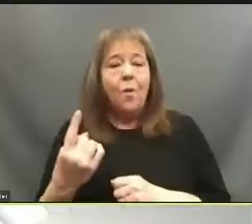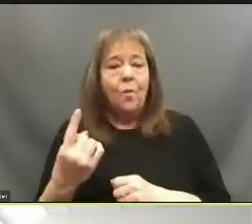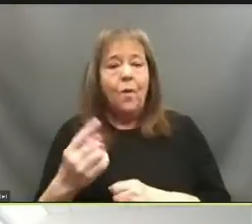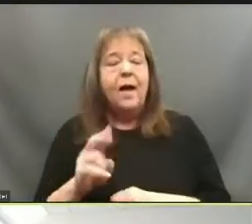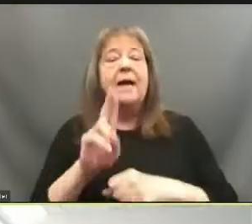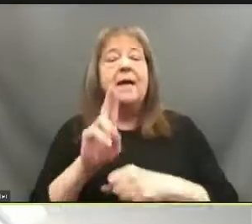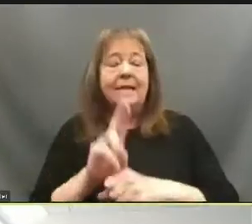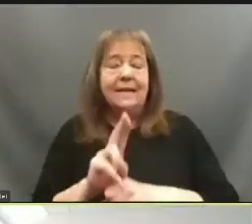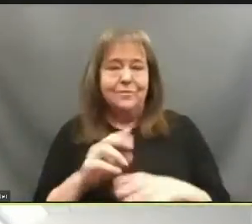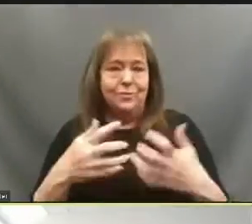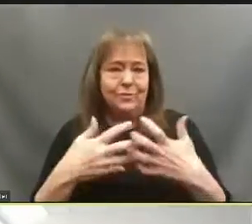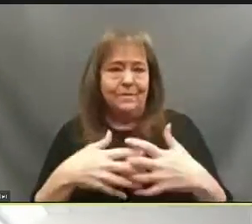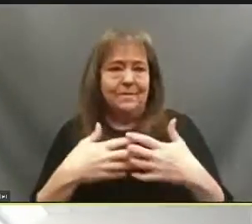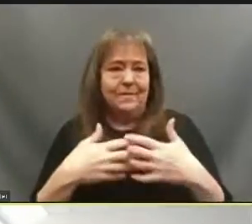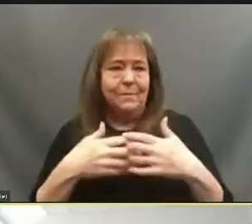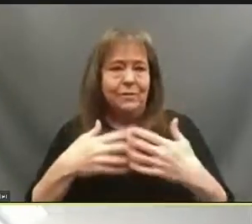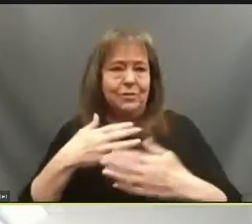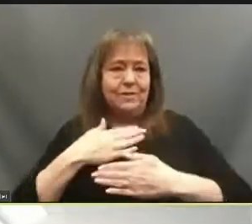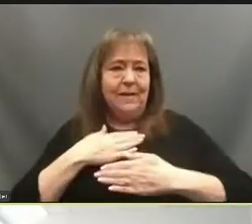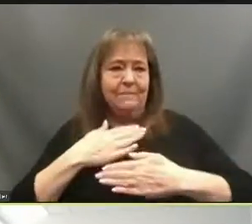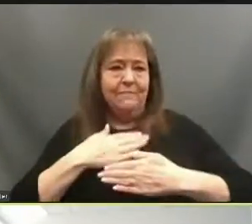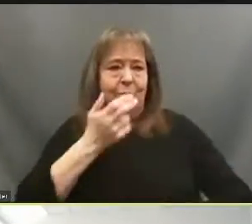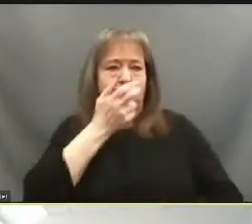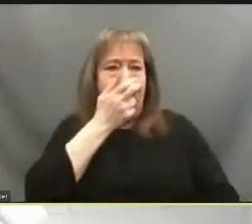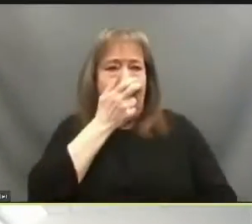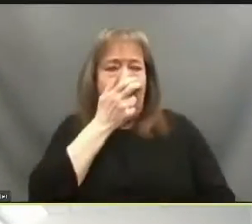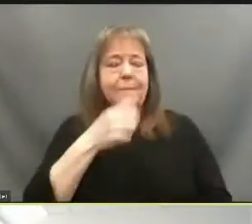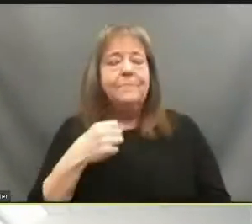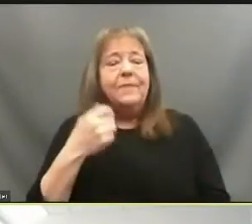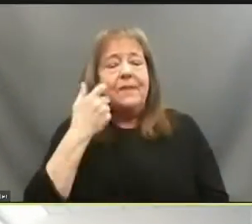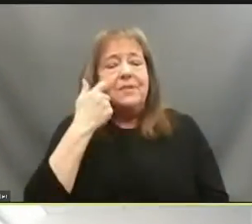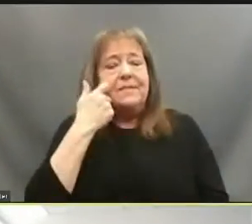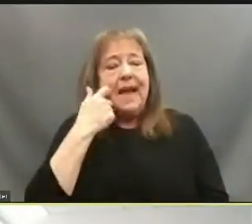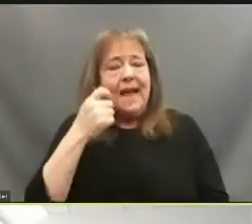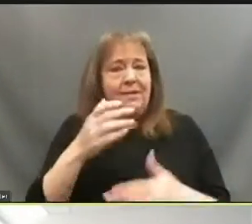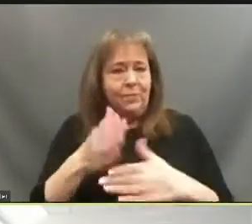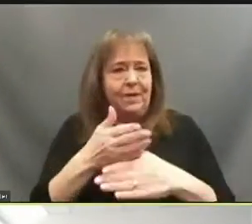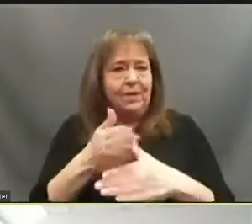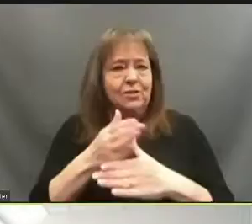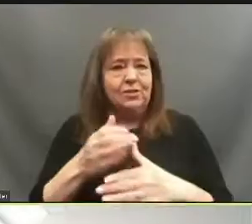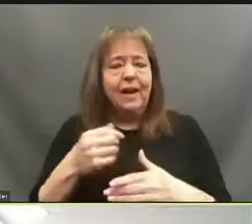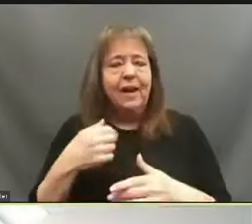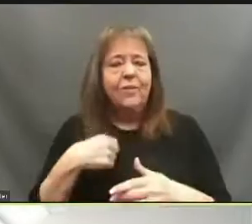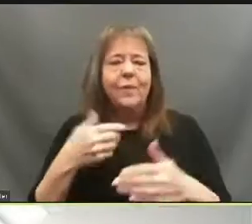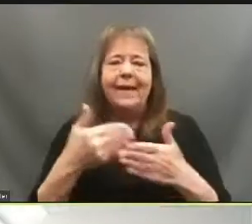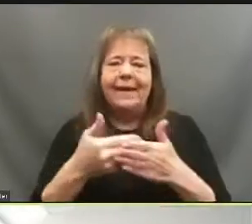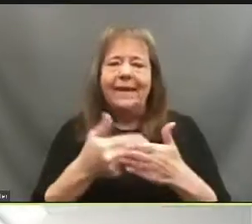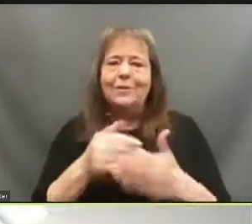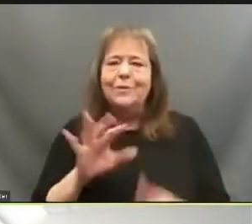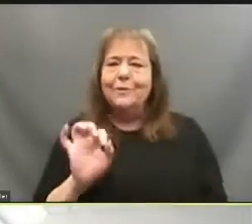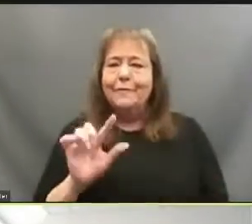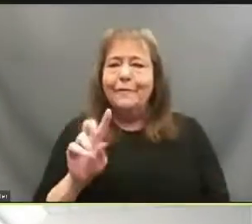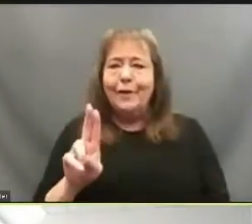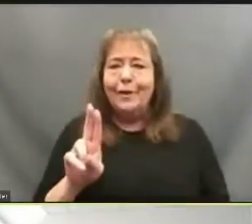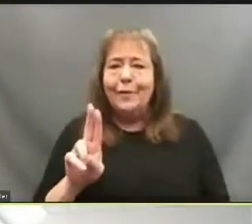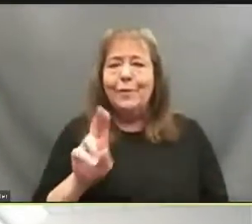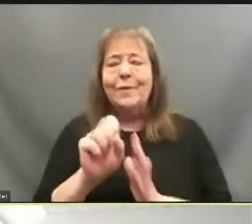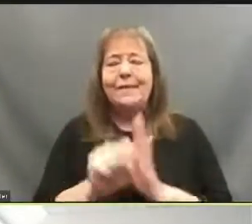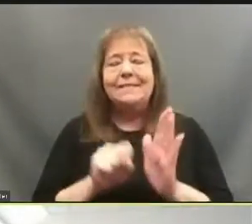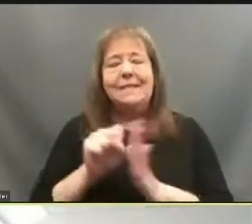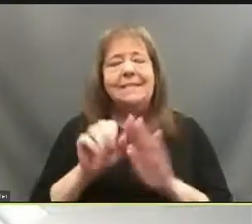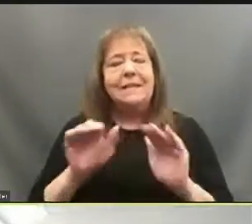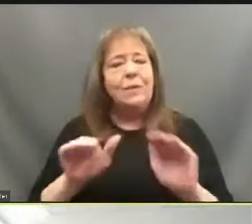mechanical ventilation. As previously shared, we are rapidly approaching our flu season, so I really want to remind our veterans